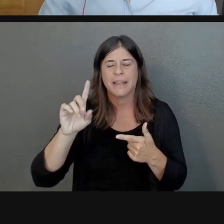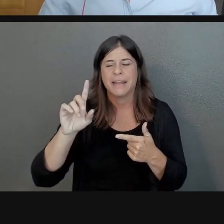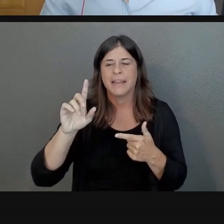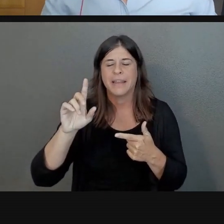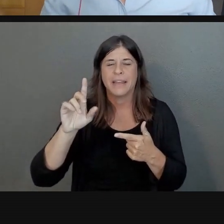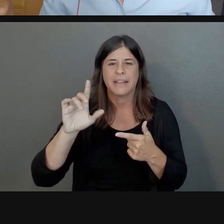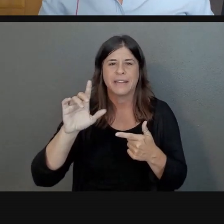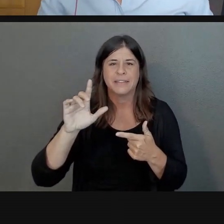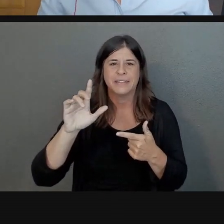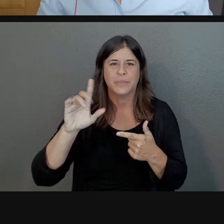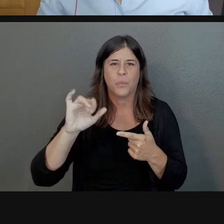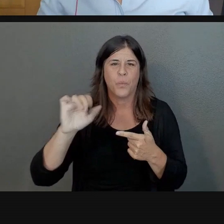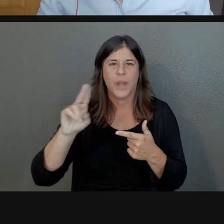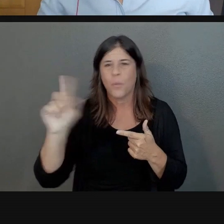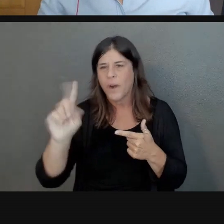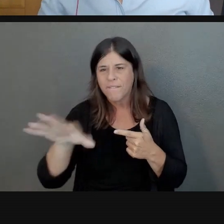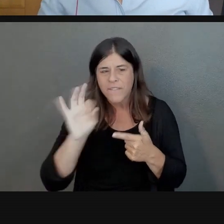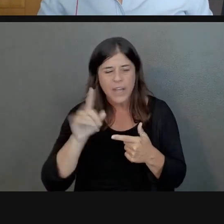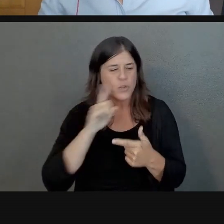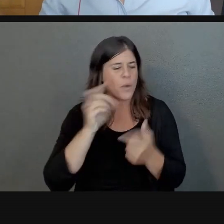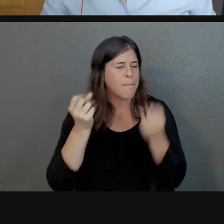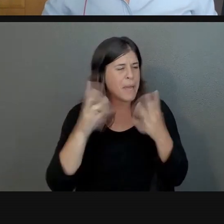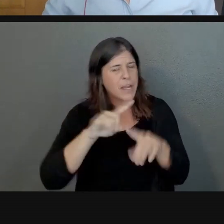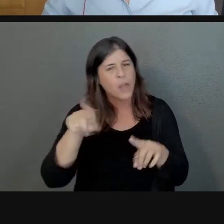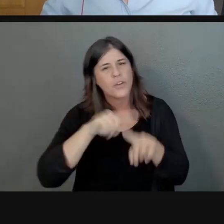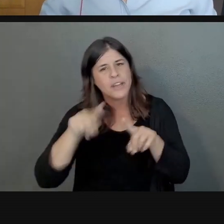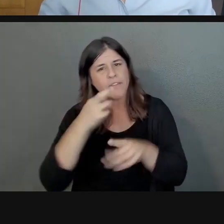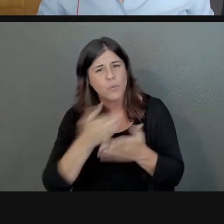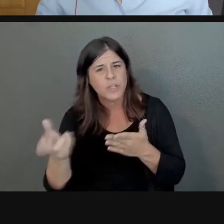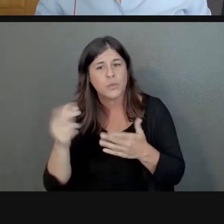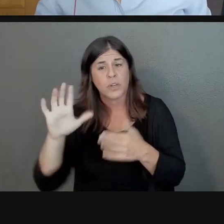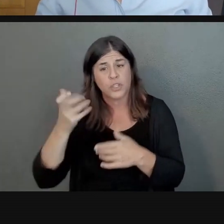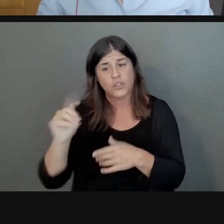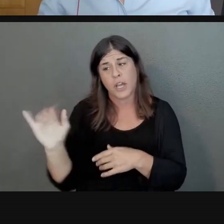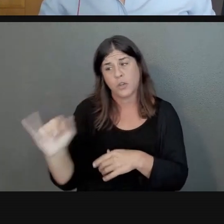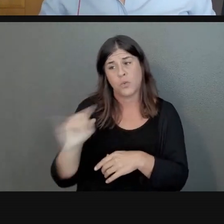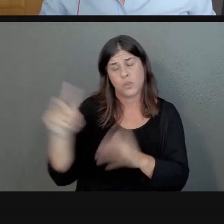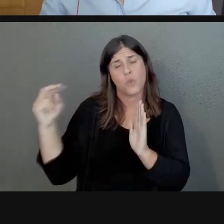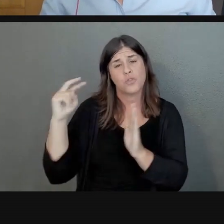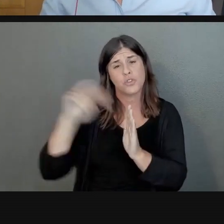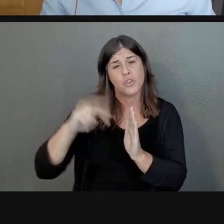of people looking for you. We are sharing a couple of resources in the chats, so just look out for